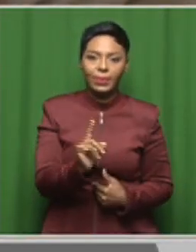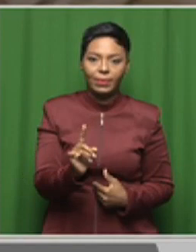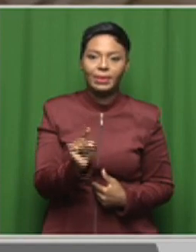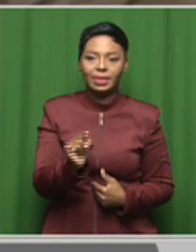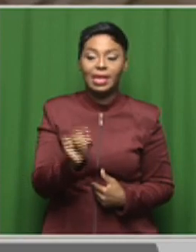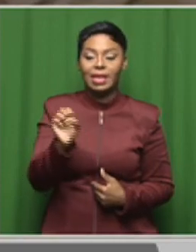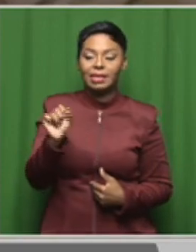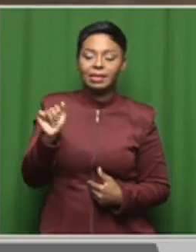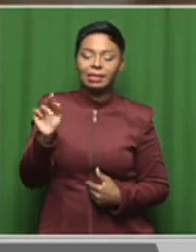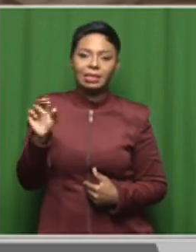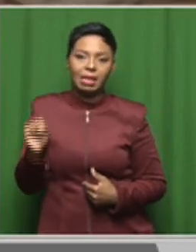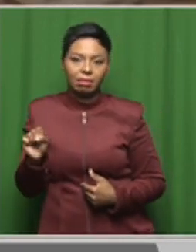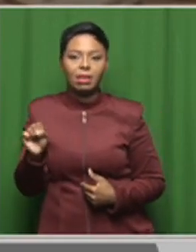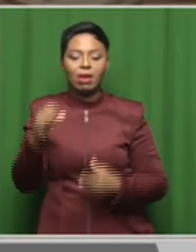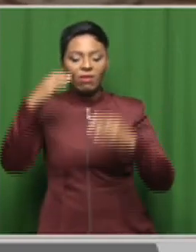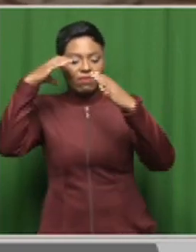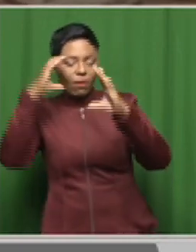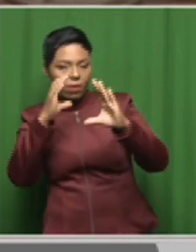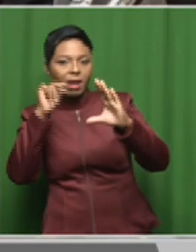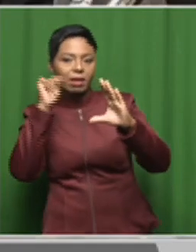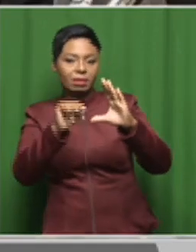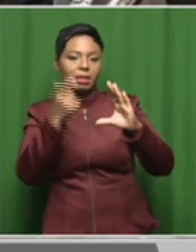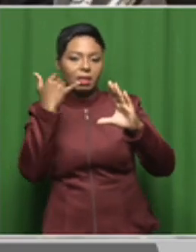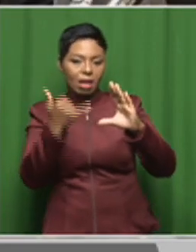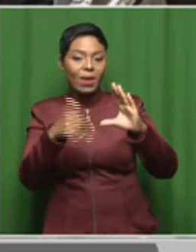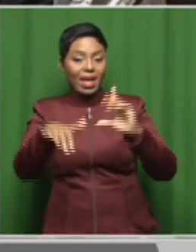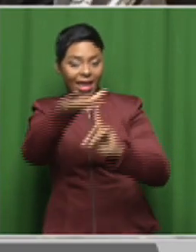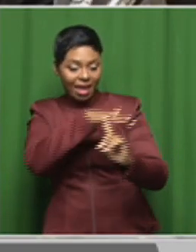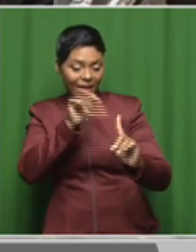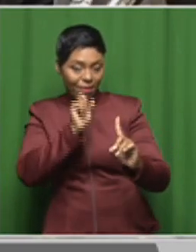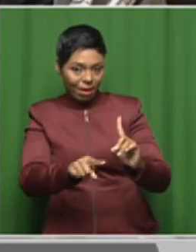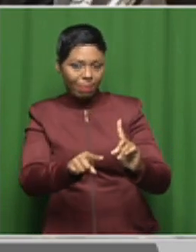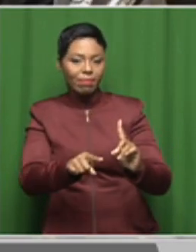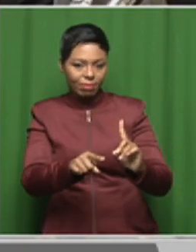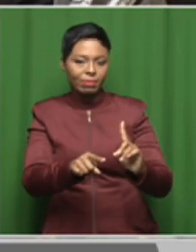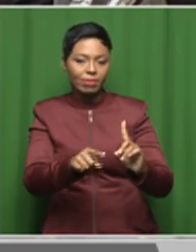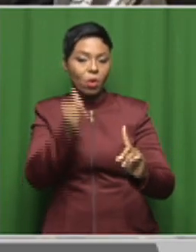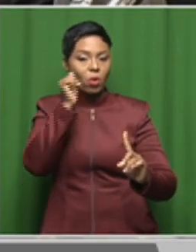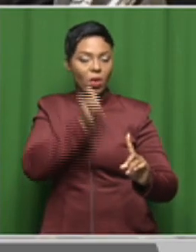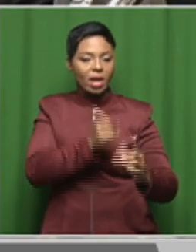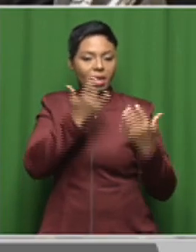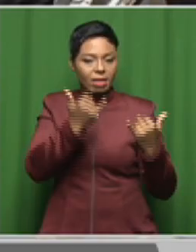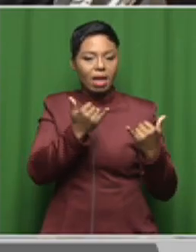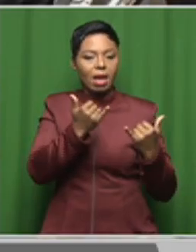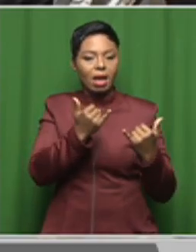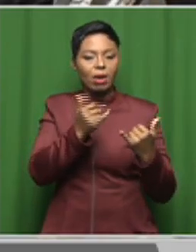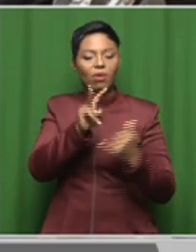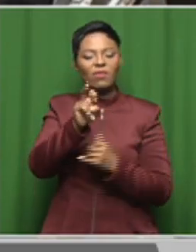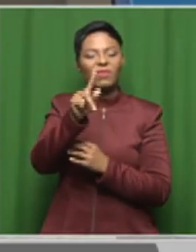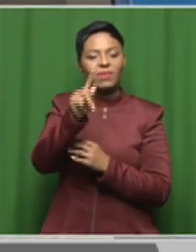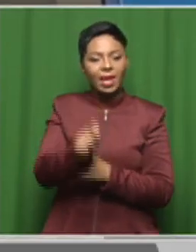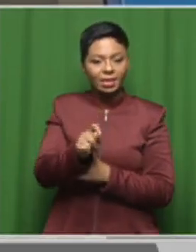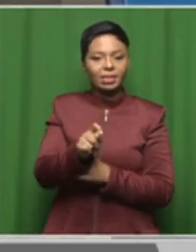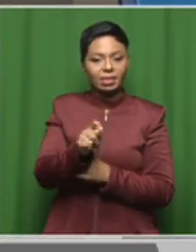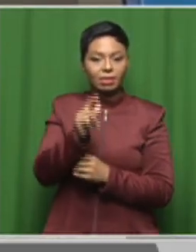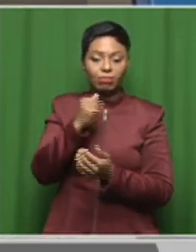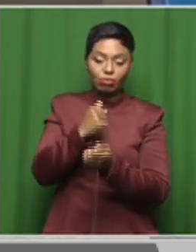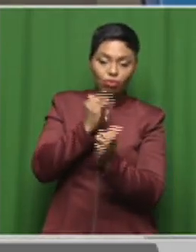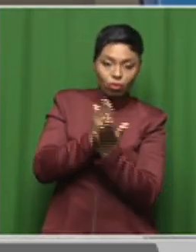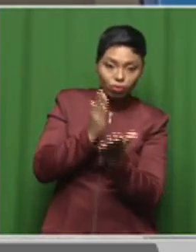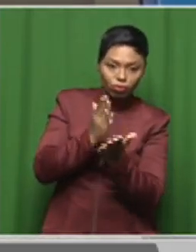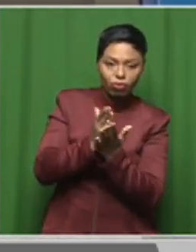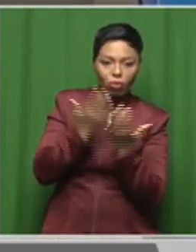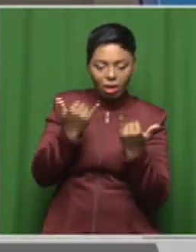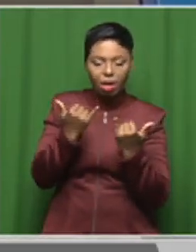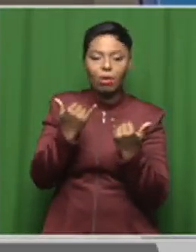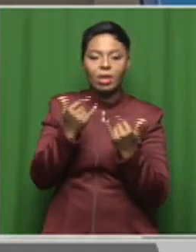would focus on this area when conducting VAT verifications and audits, to